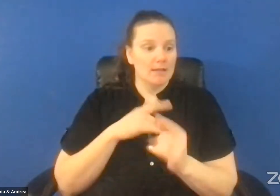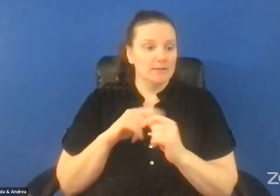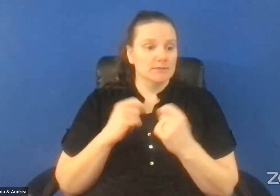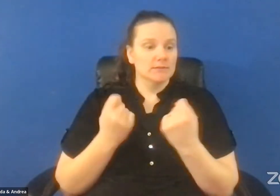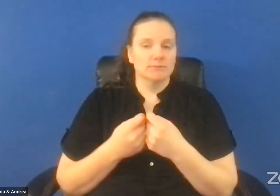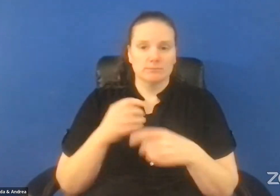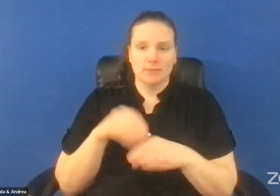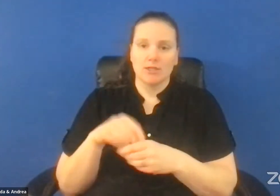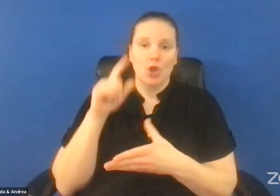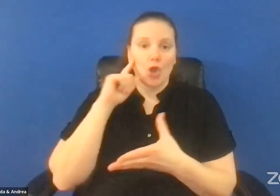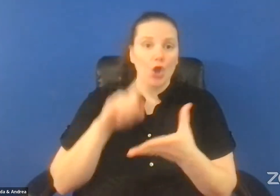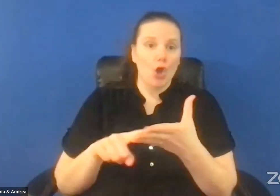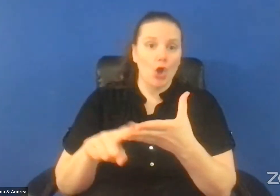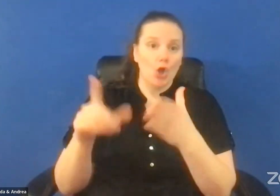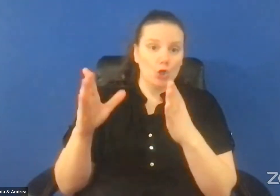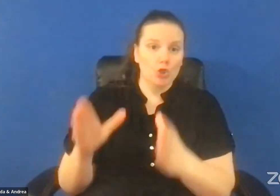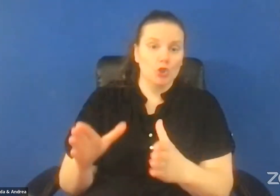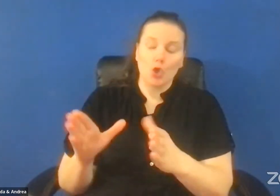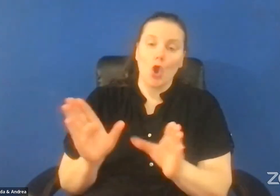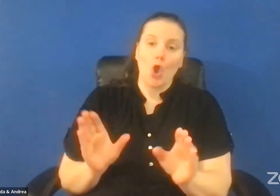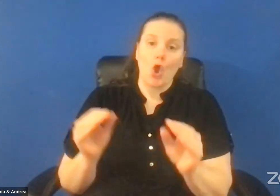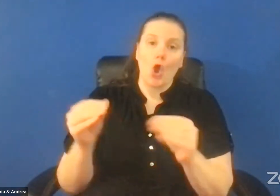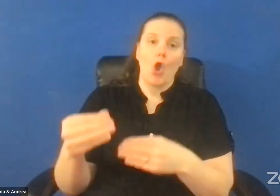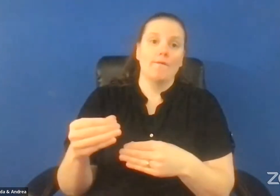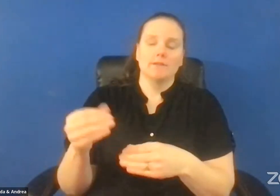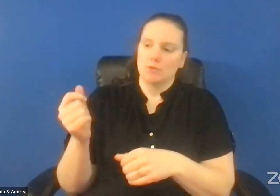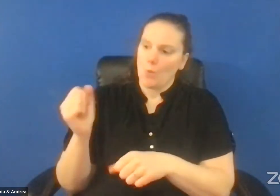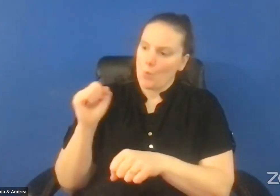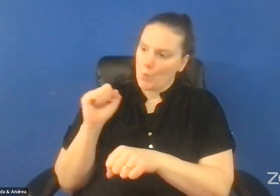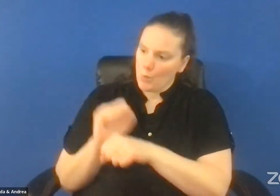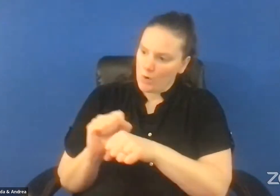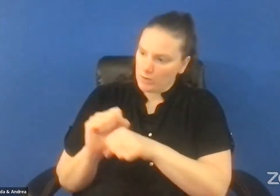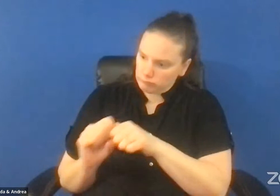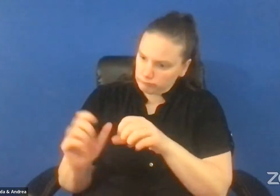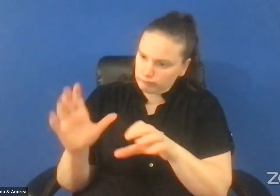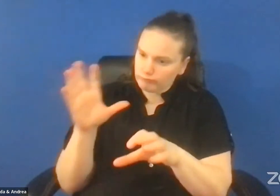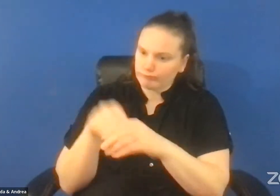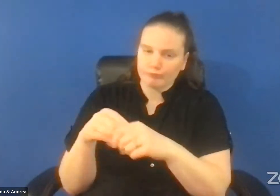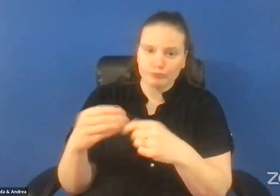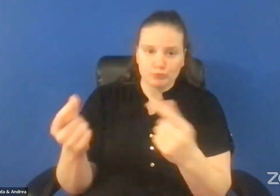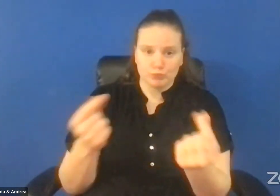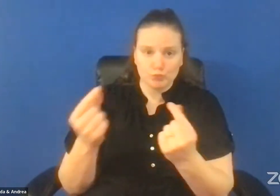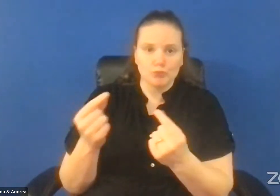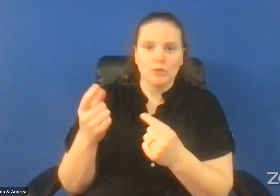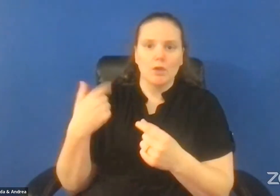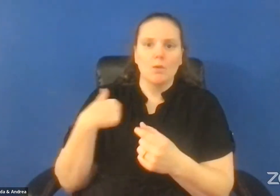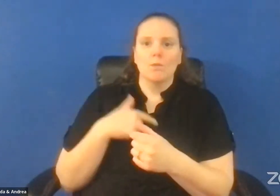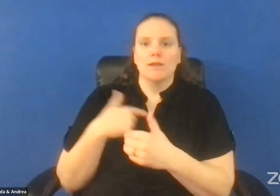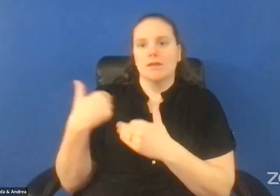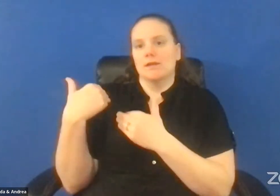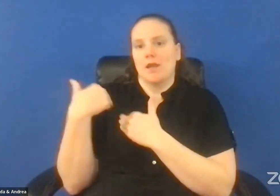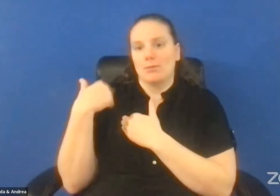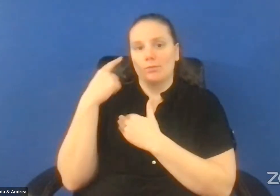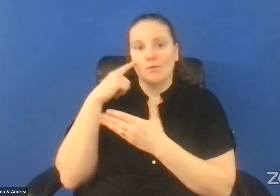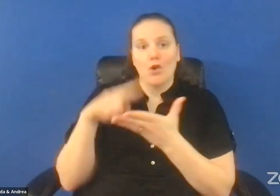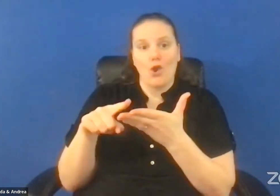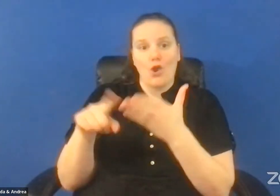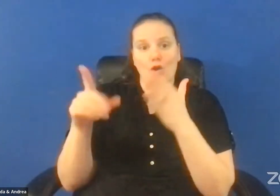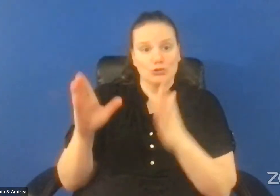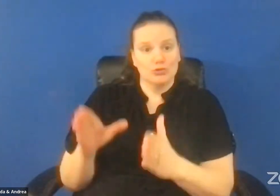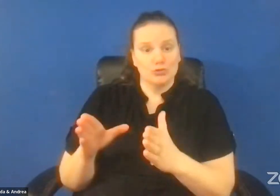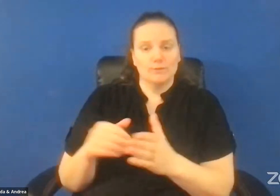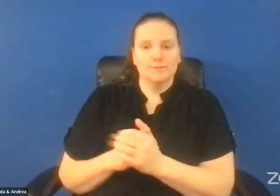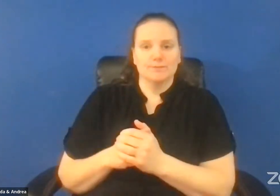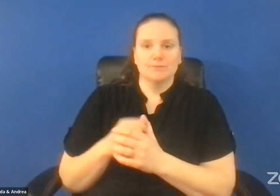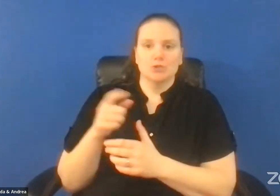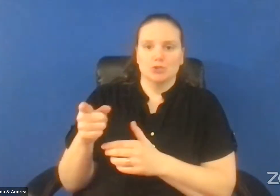in the auditor's office, that means that the work we do is we are accountable to the auditor because she